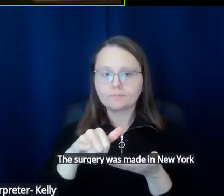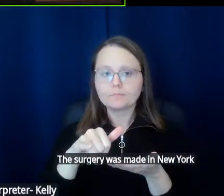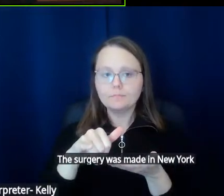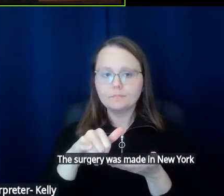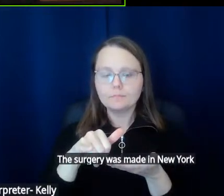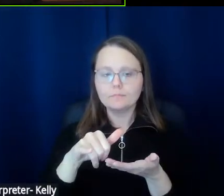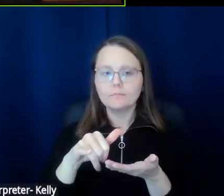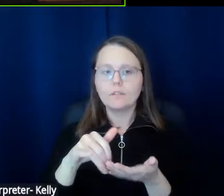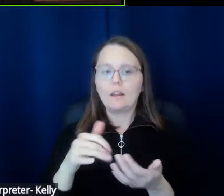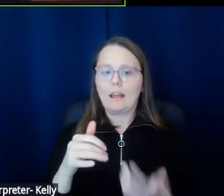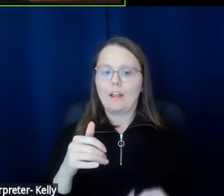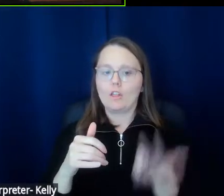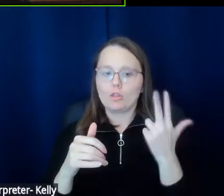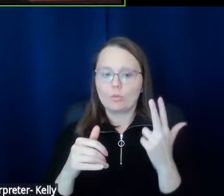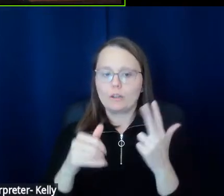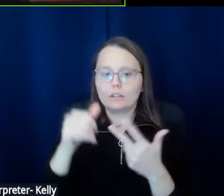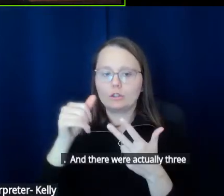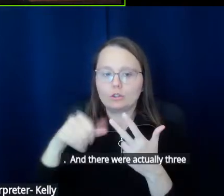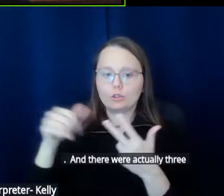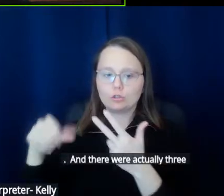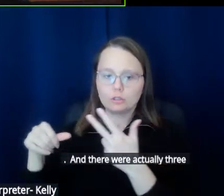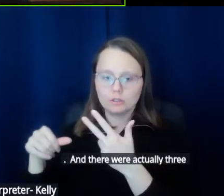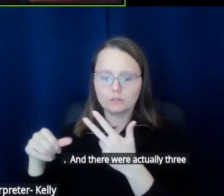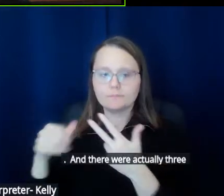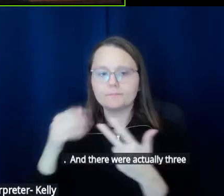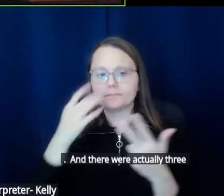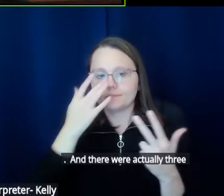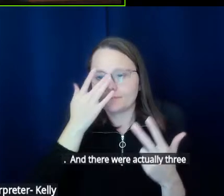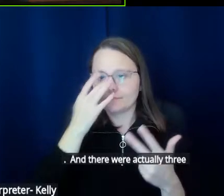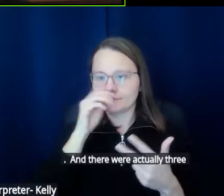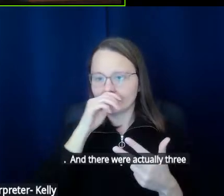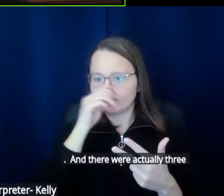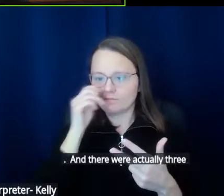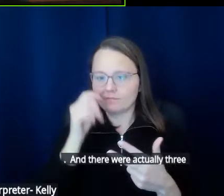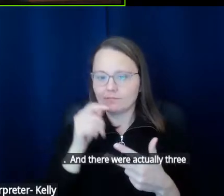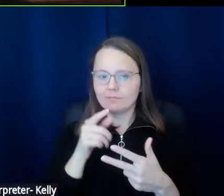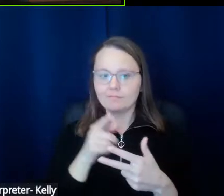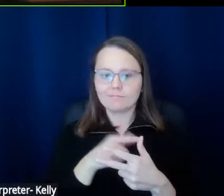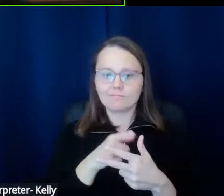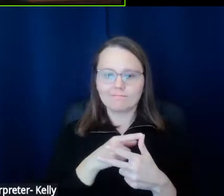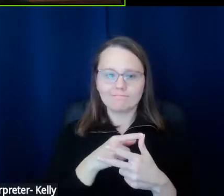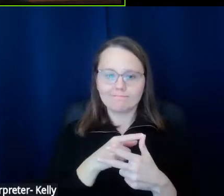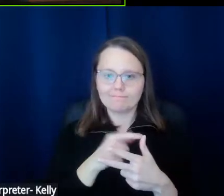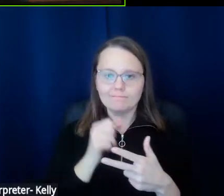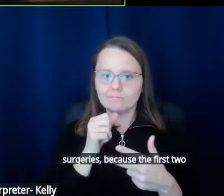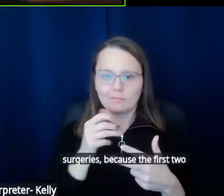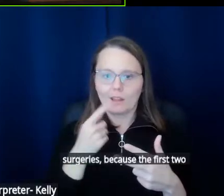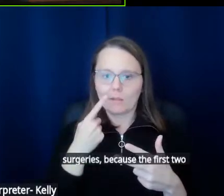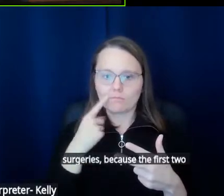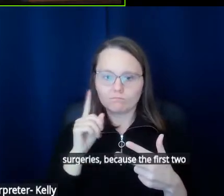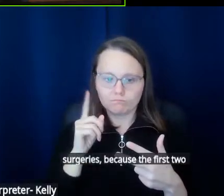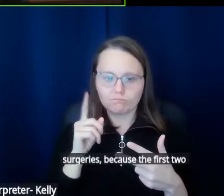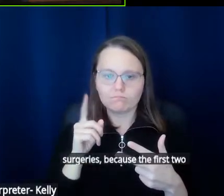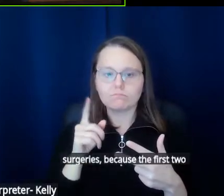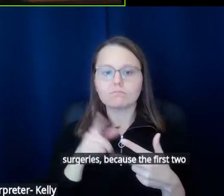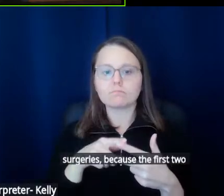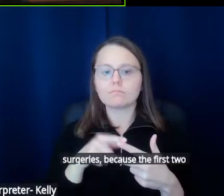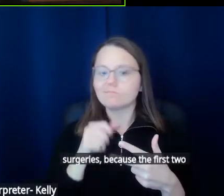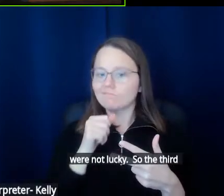3 surgeries because the first 2 were not lucky. So the third one was